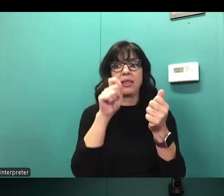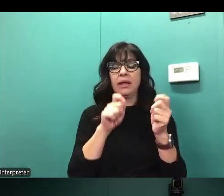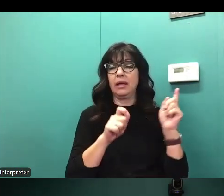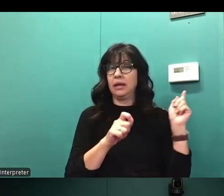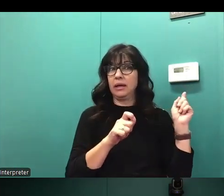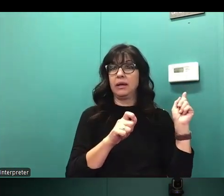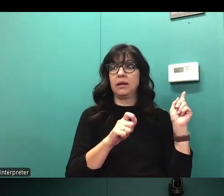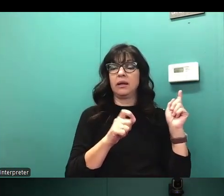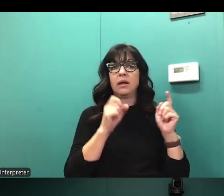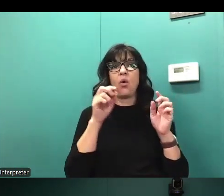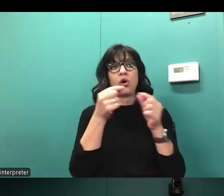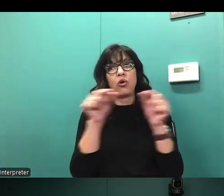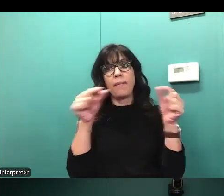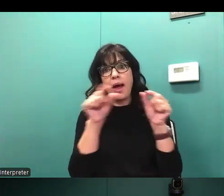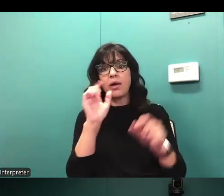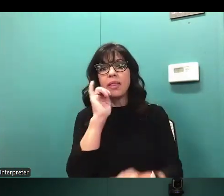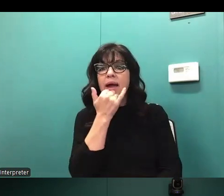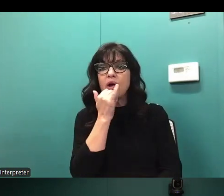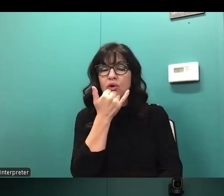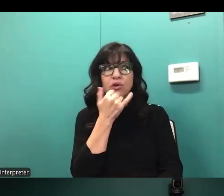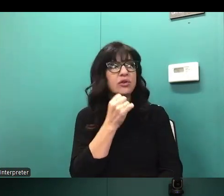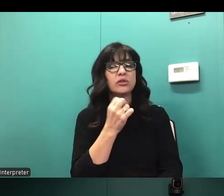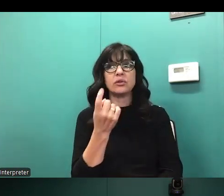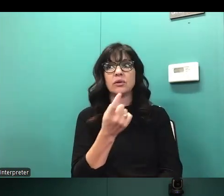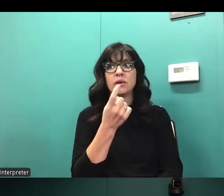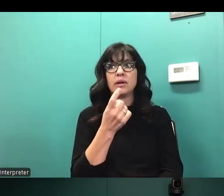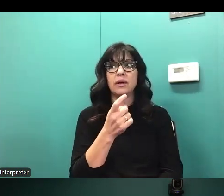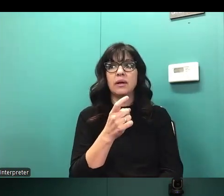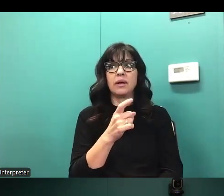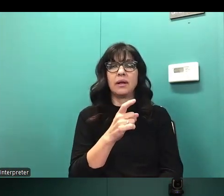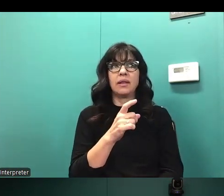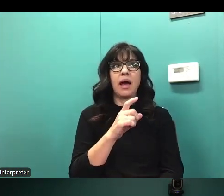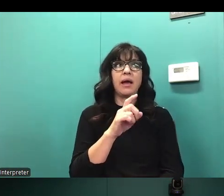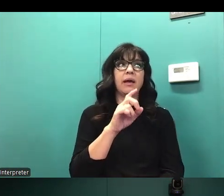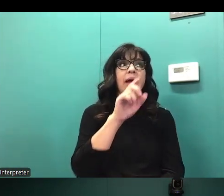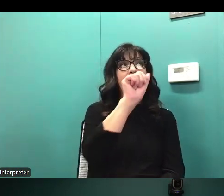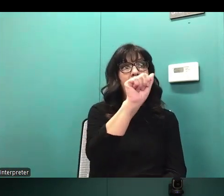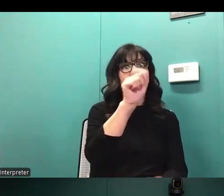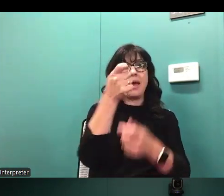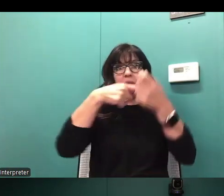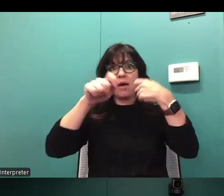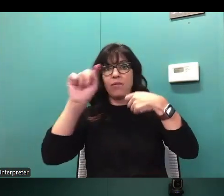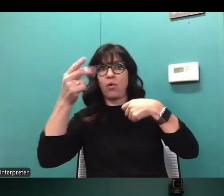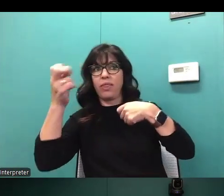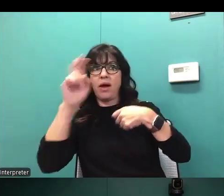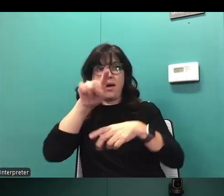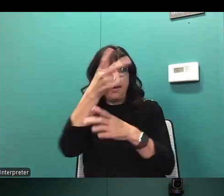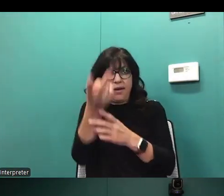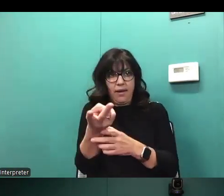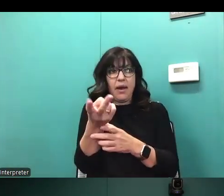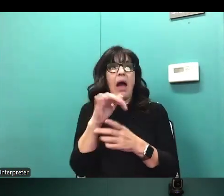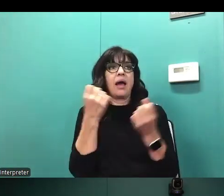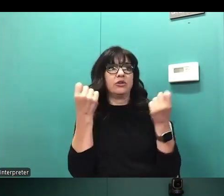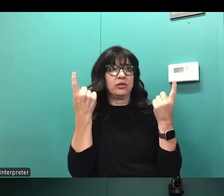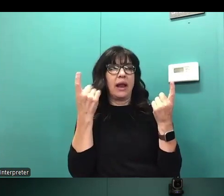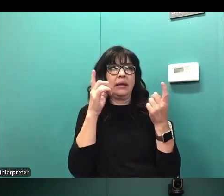And grammatical errors, say, for like A for the, or the for A, that helps me understand that I